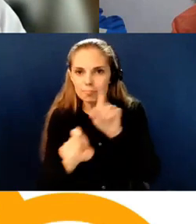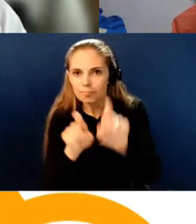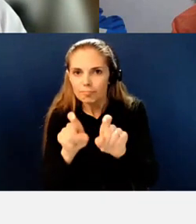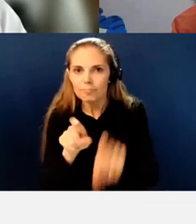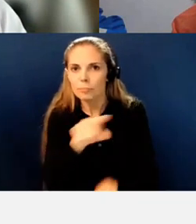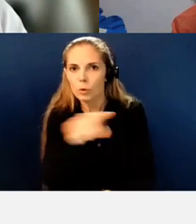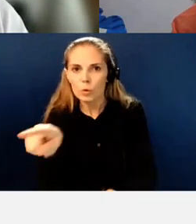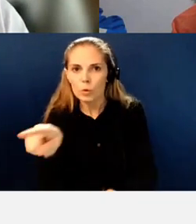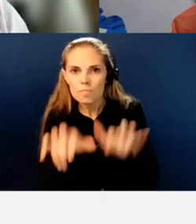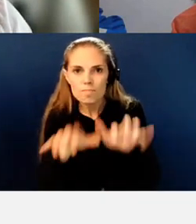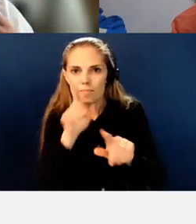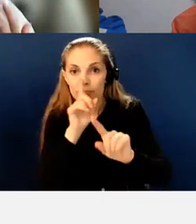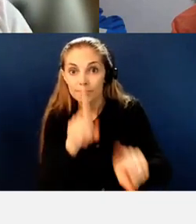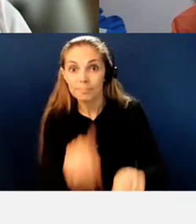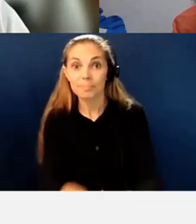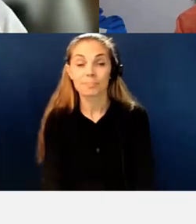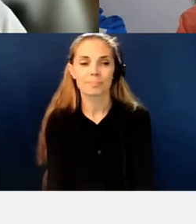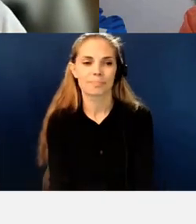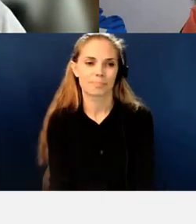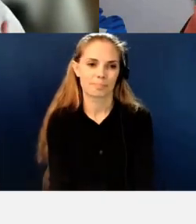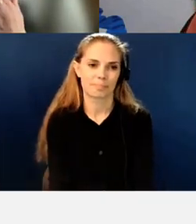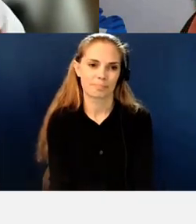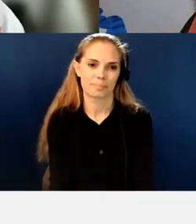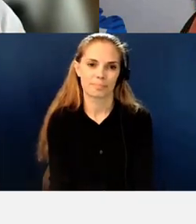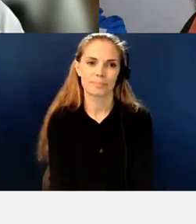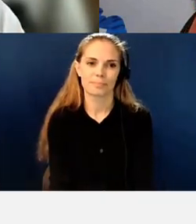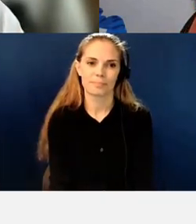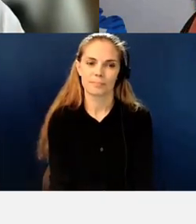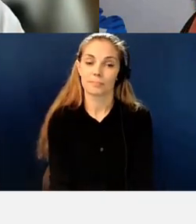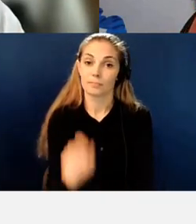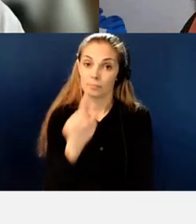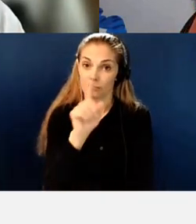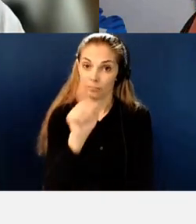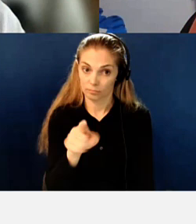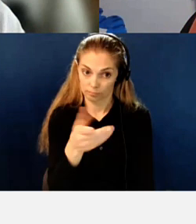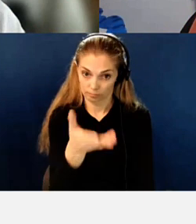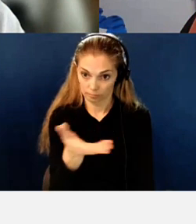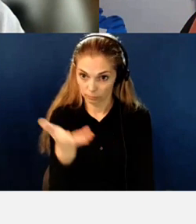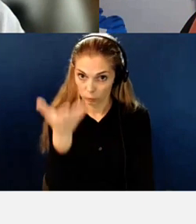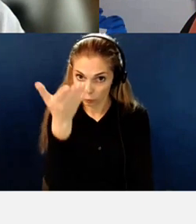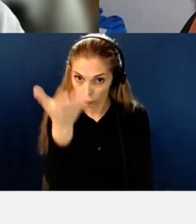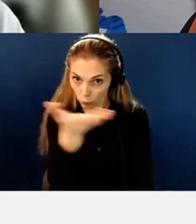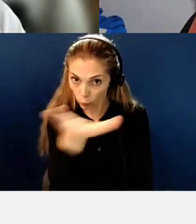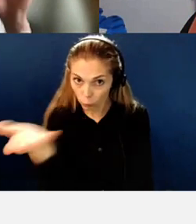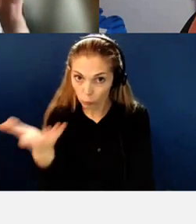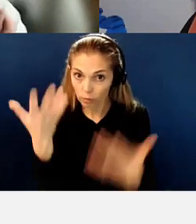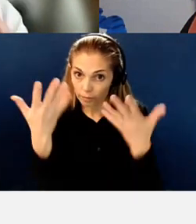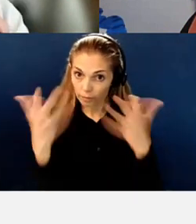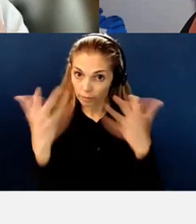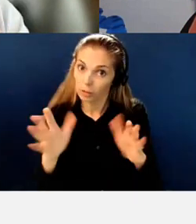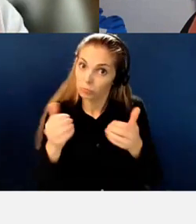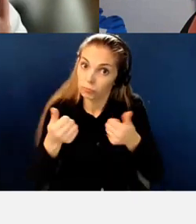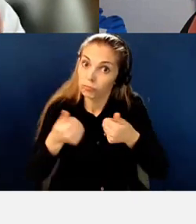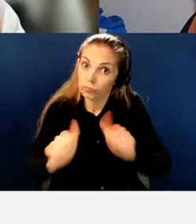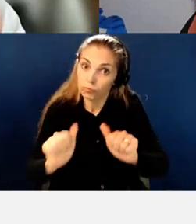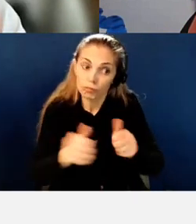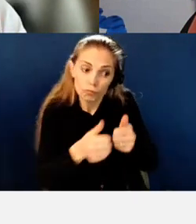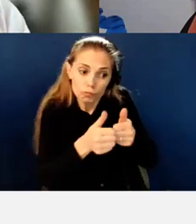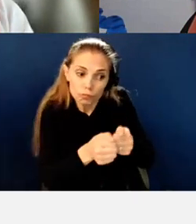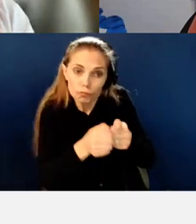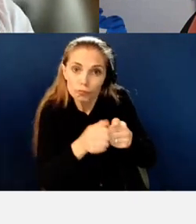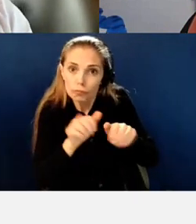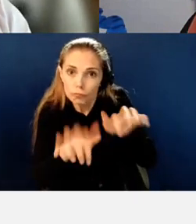respond. So I have a question for you. Have you tried texting with your learners? So what you need to do is two